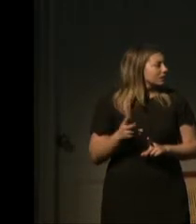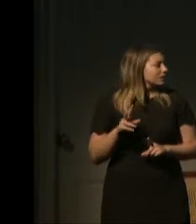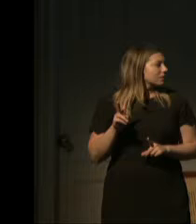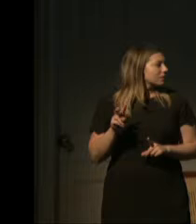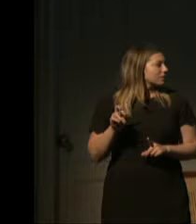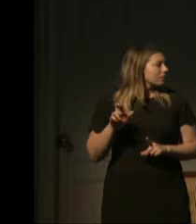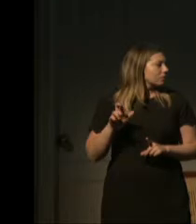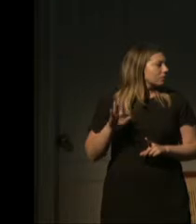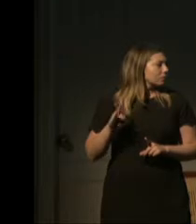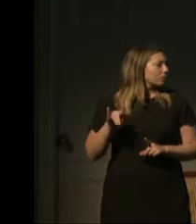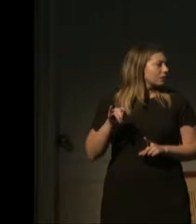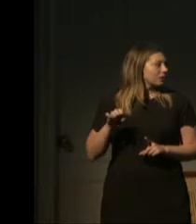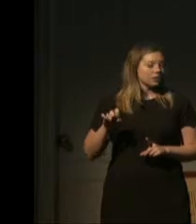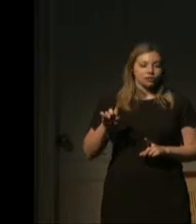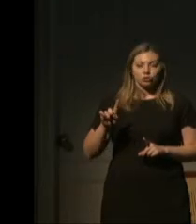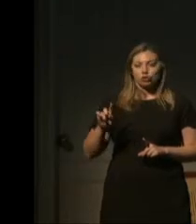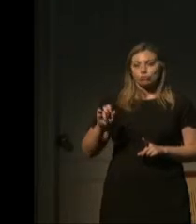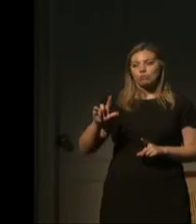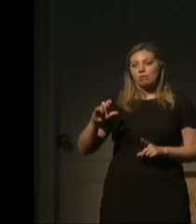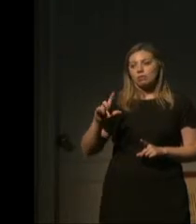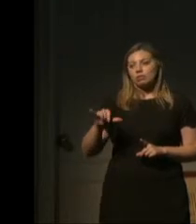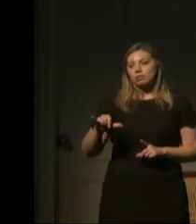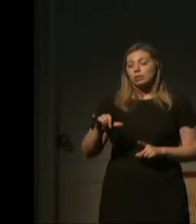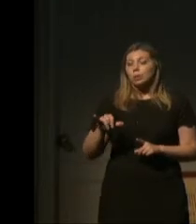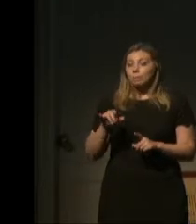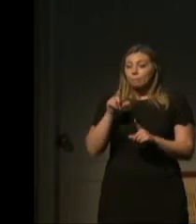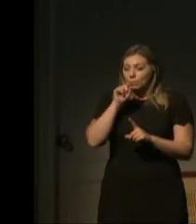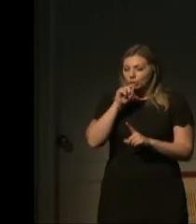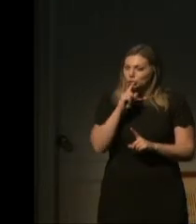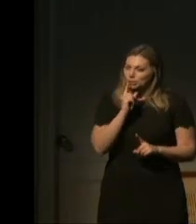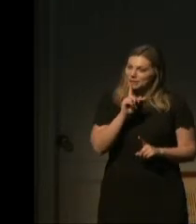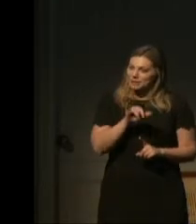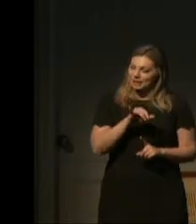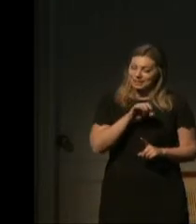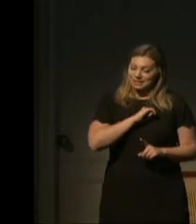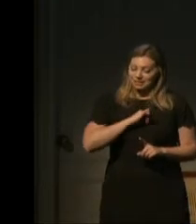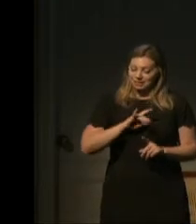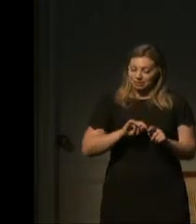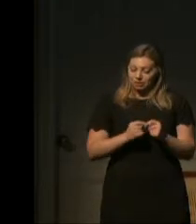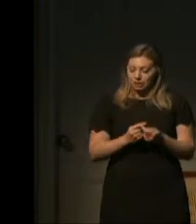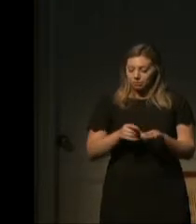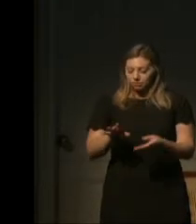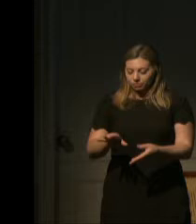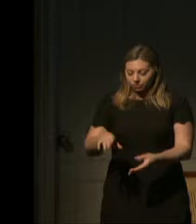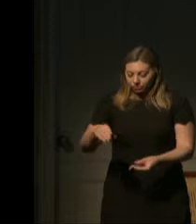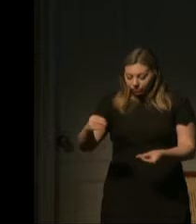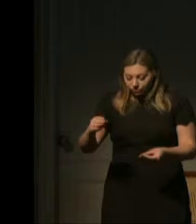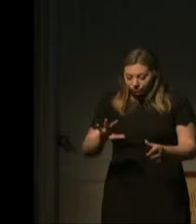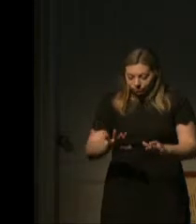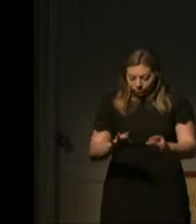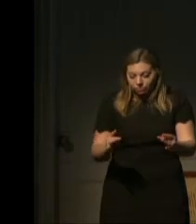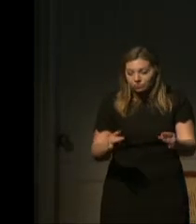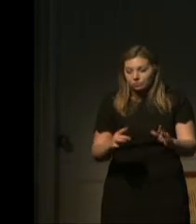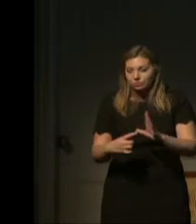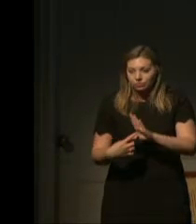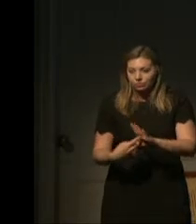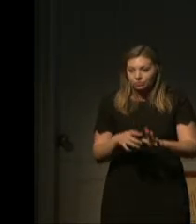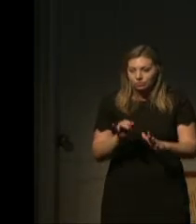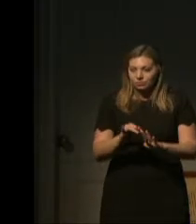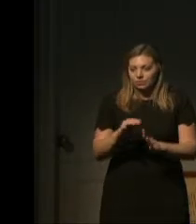vertebrate biology, birds. So this is the staff team actually handling and going through the